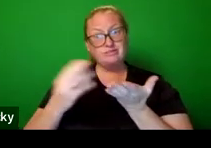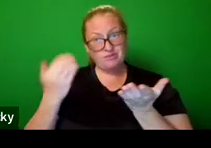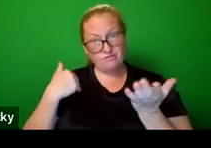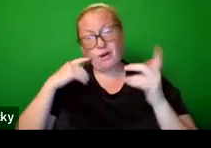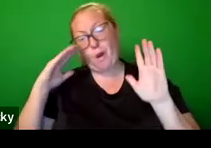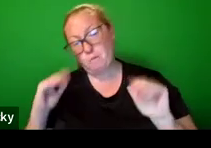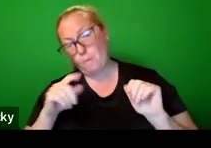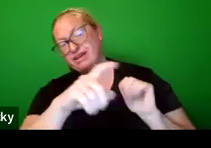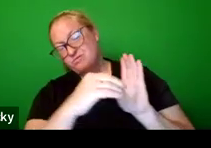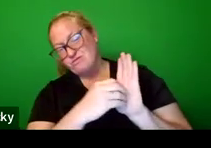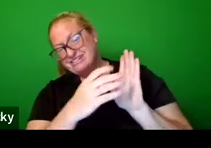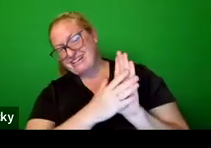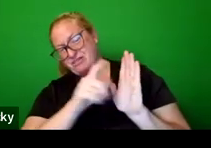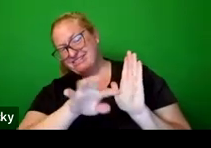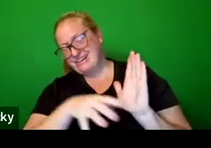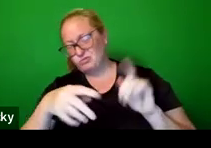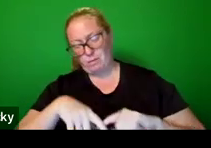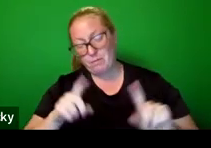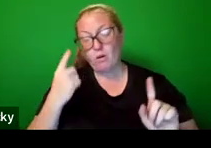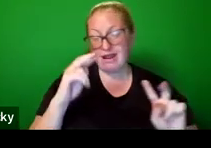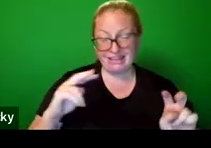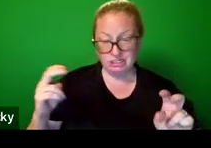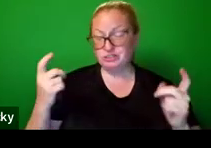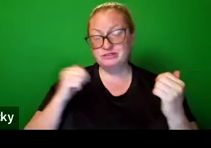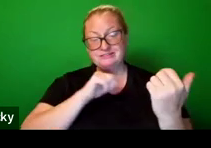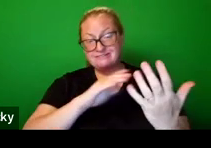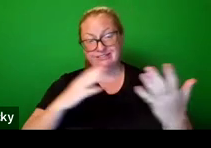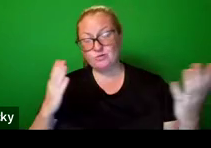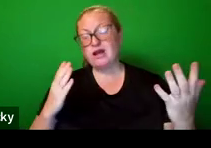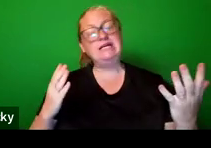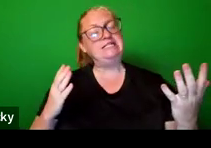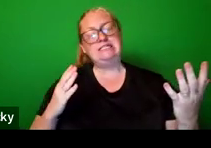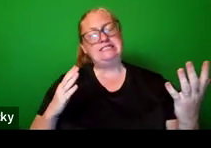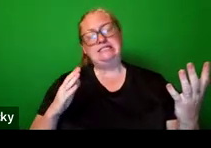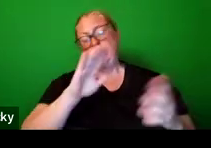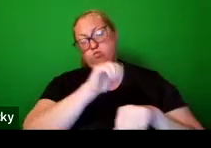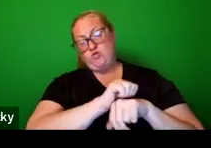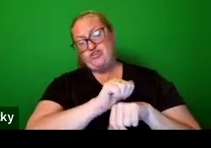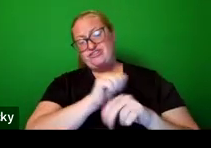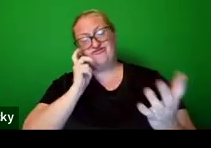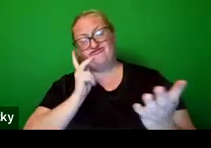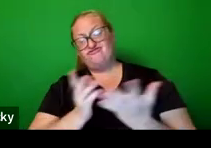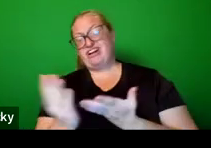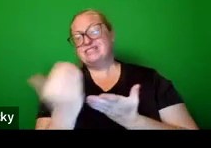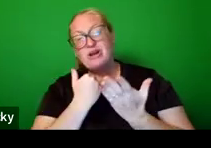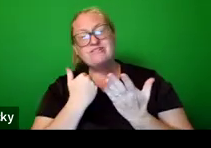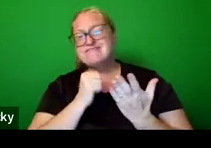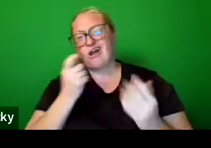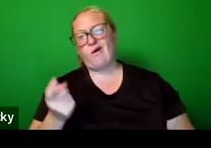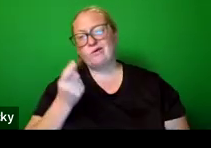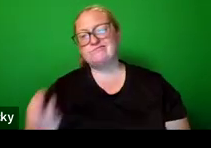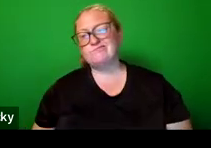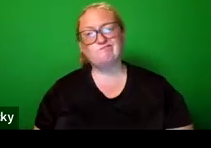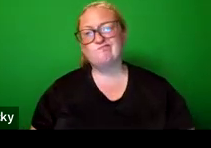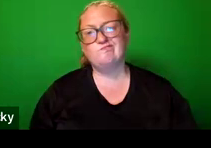the dashboard, is that we haven't always had a transparent scope of work, right? Very often there's a